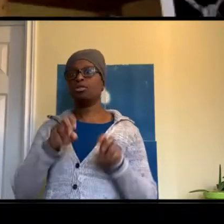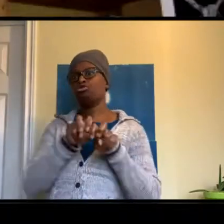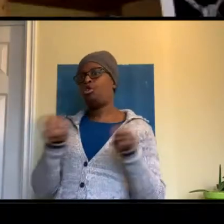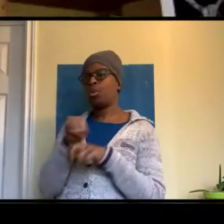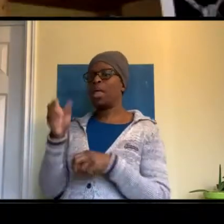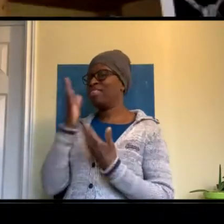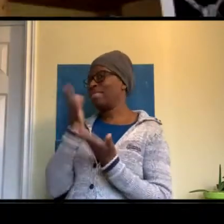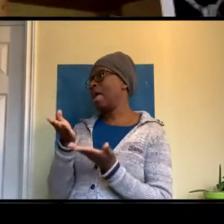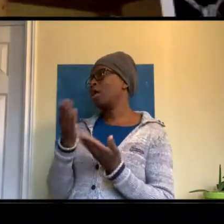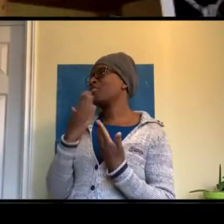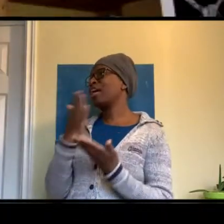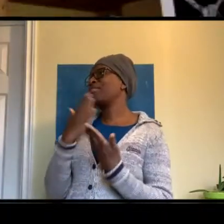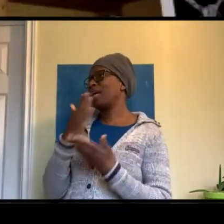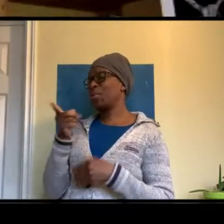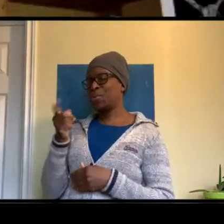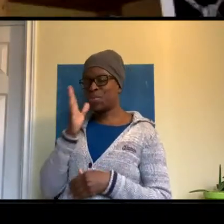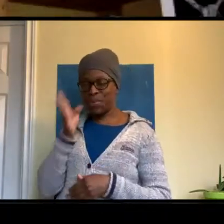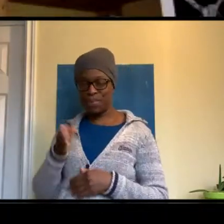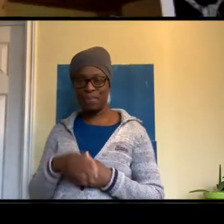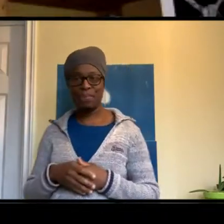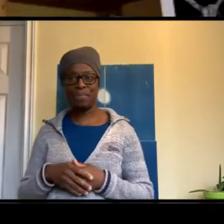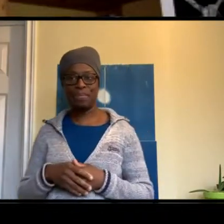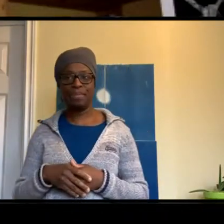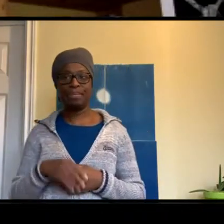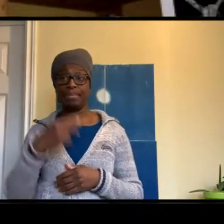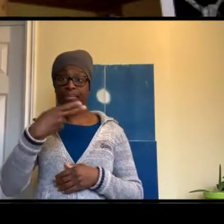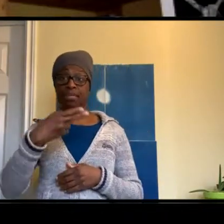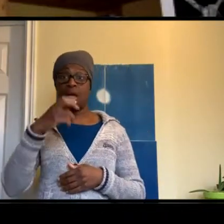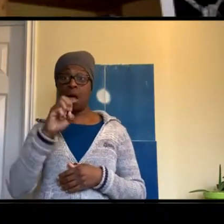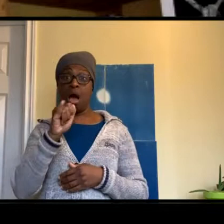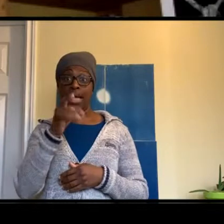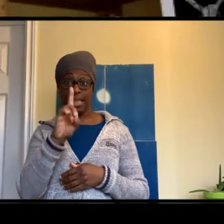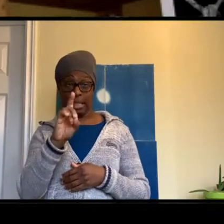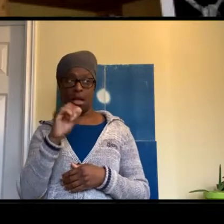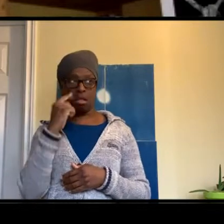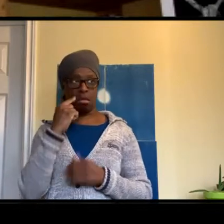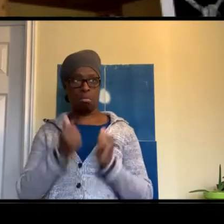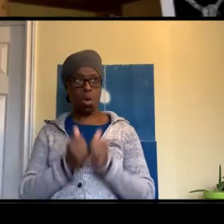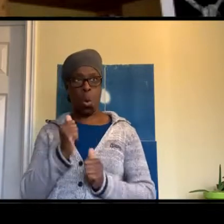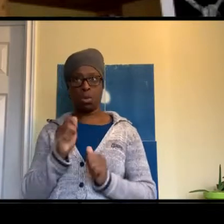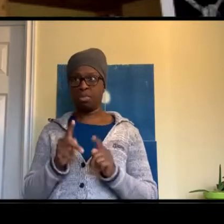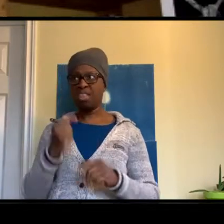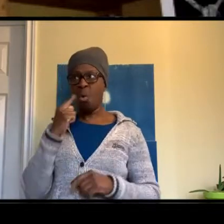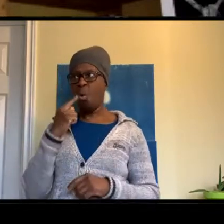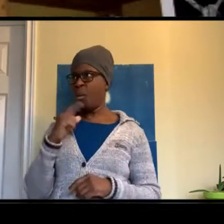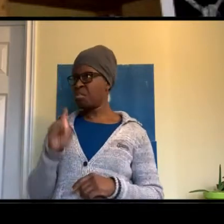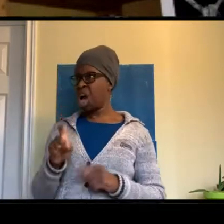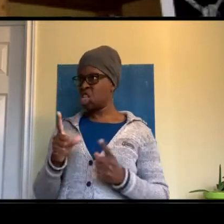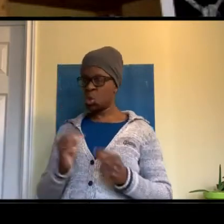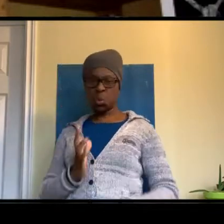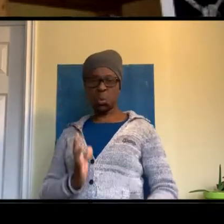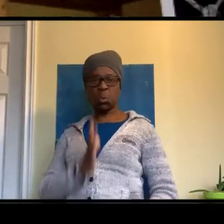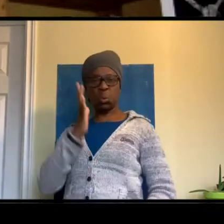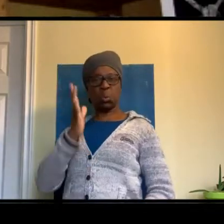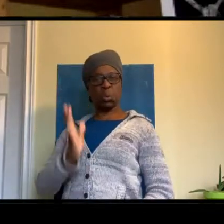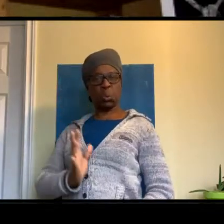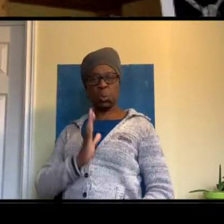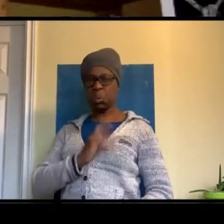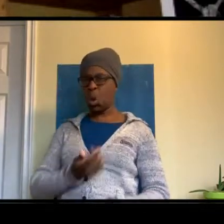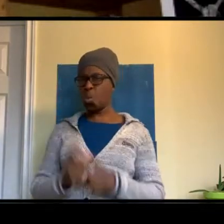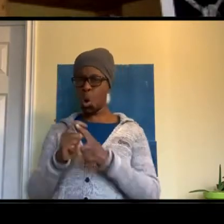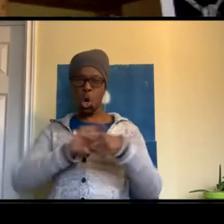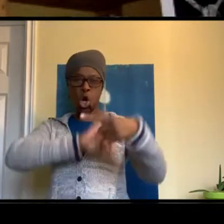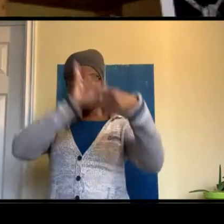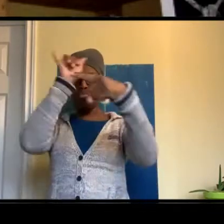and an easy mistake to make that a lot of people think that using, academic language or professional, big words